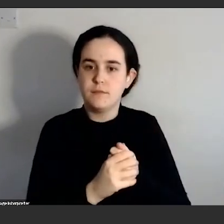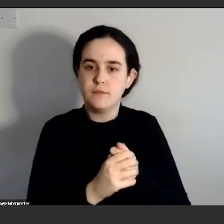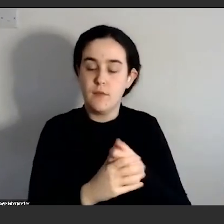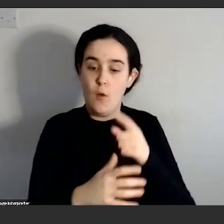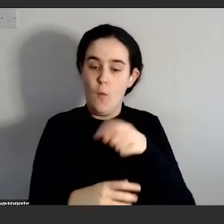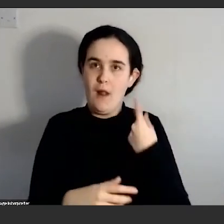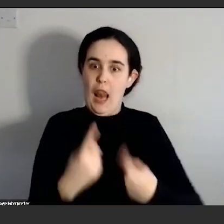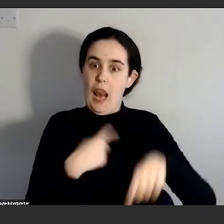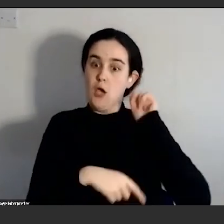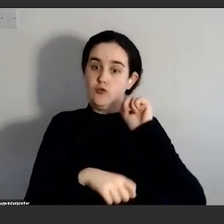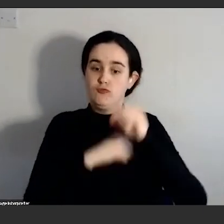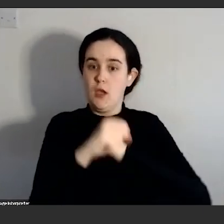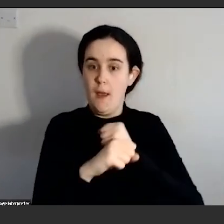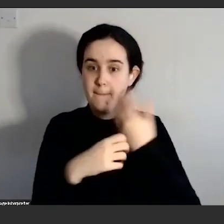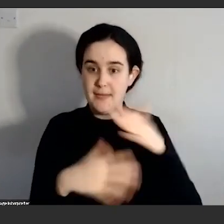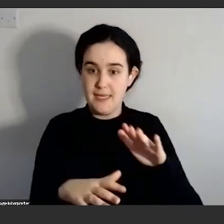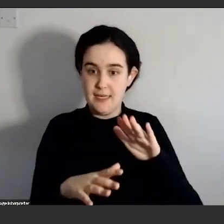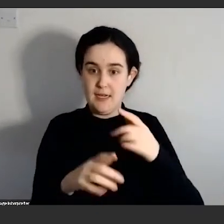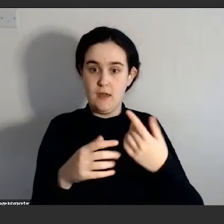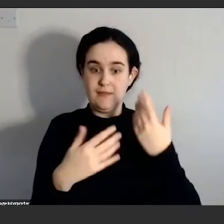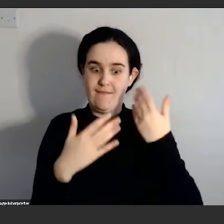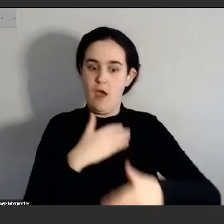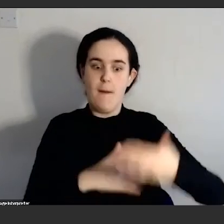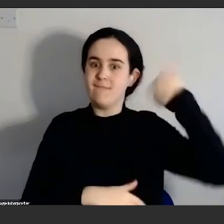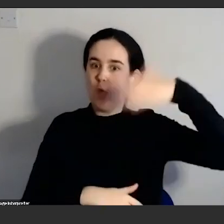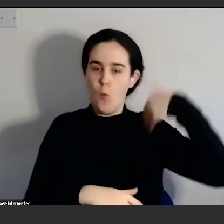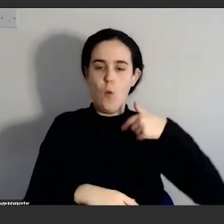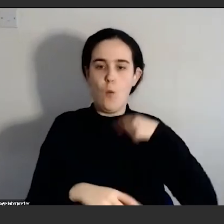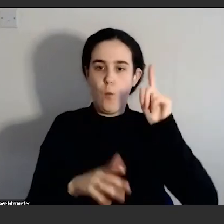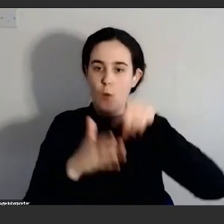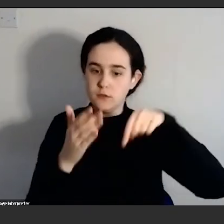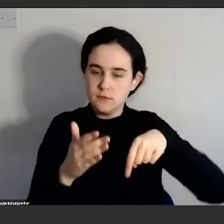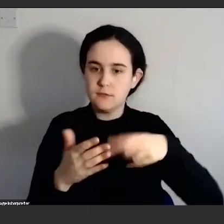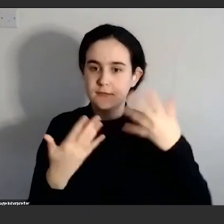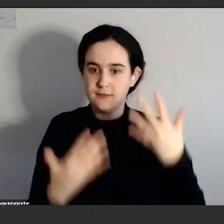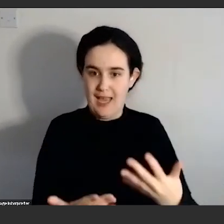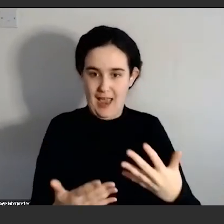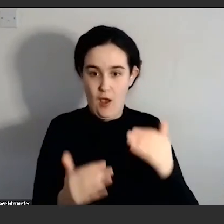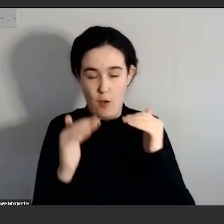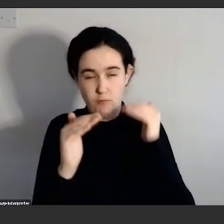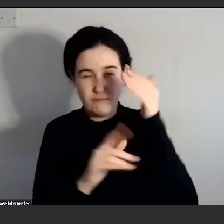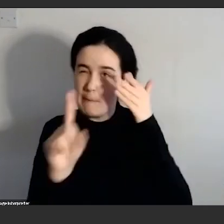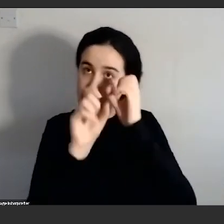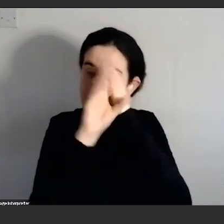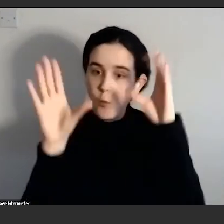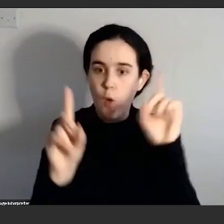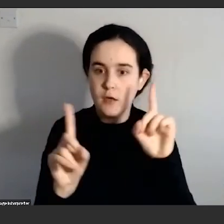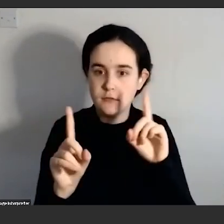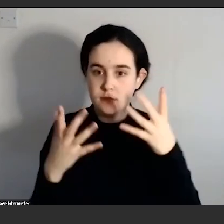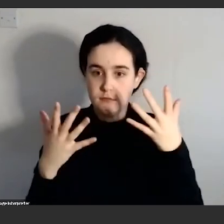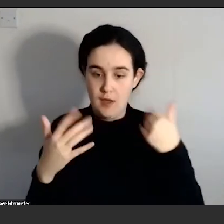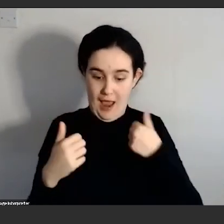this. People need to know how to work with people with disabilities. And personally, as a nerd, I want people to